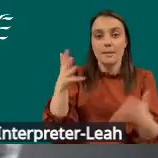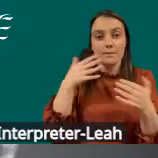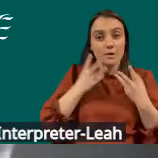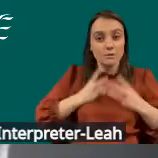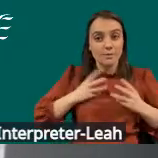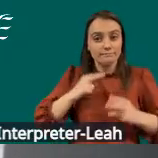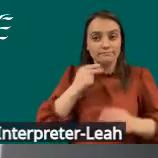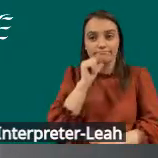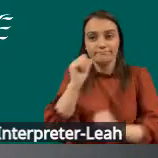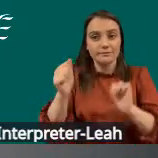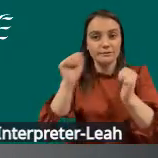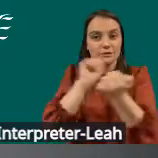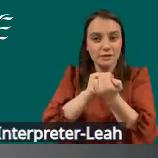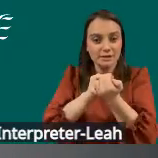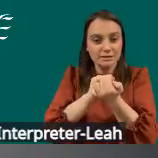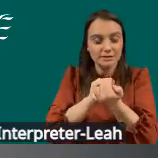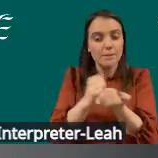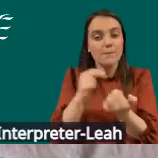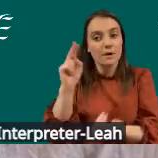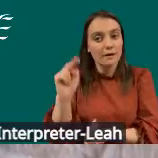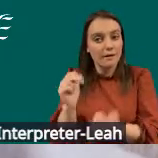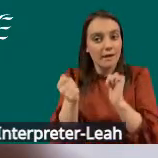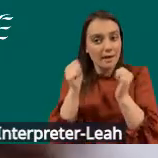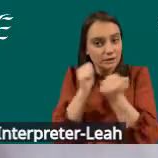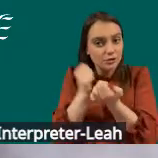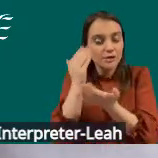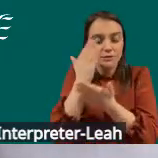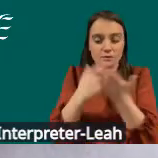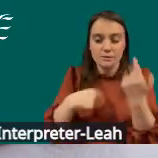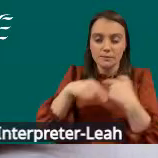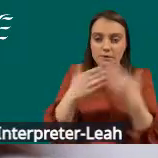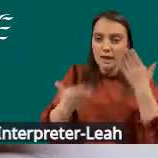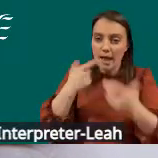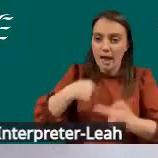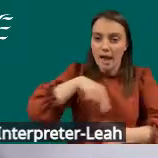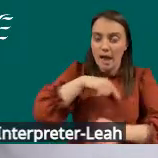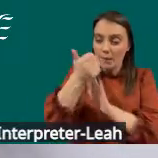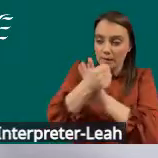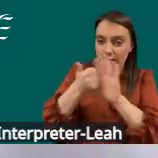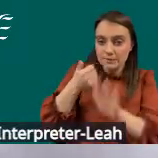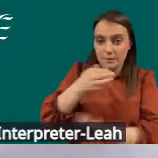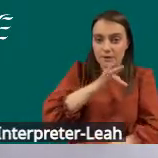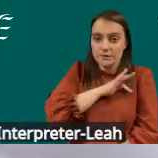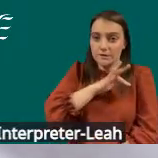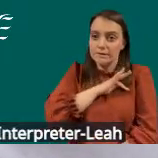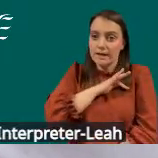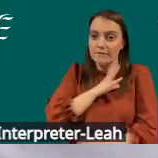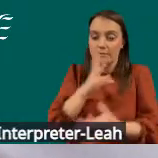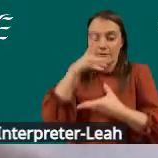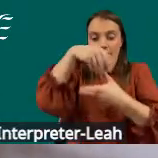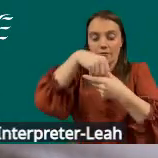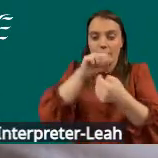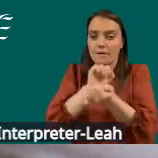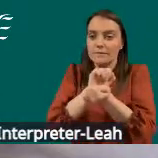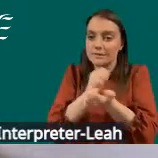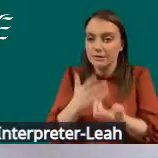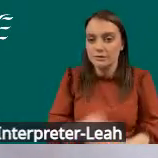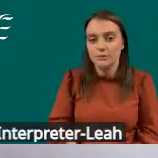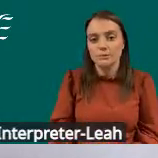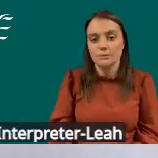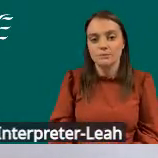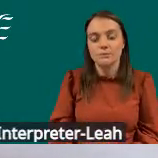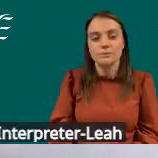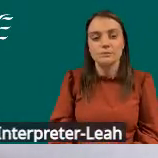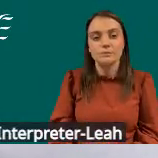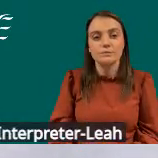change. What can change for some of us is how we experience ourselves as sexual beings. In the